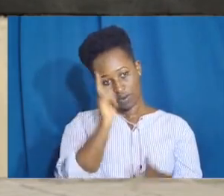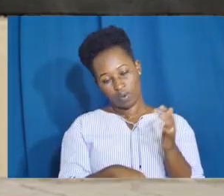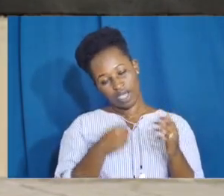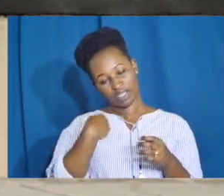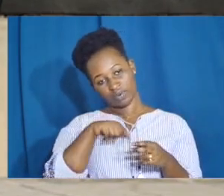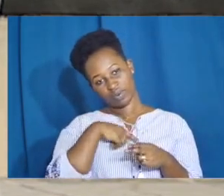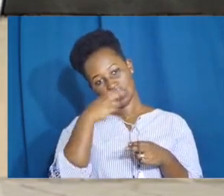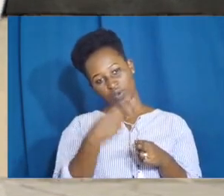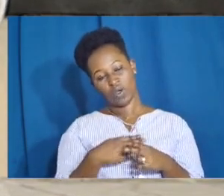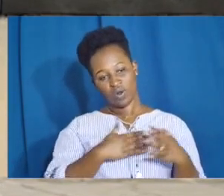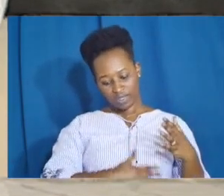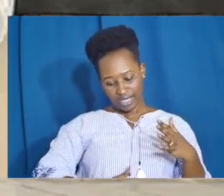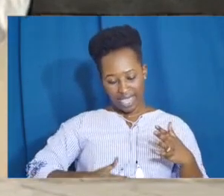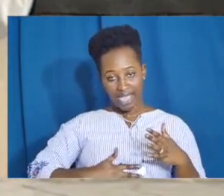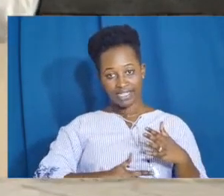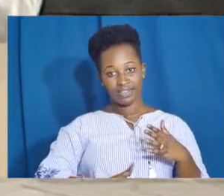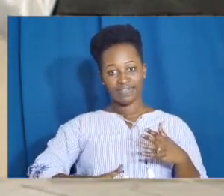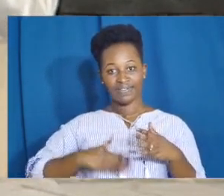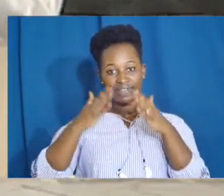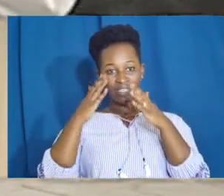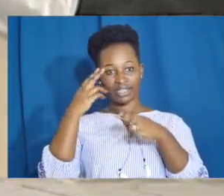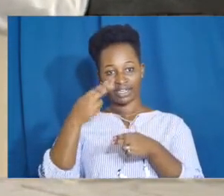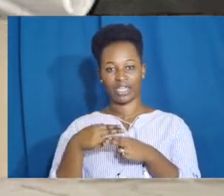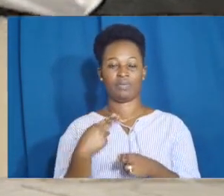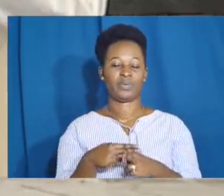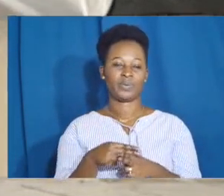call scientific name.